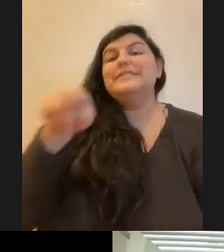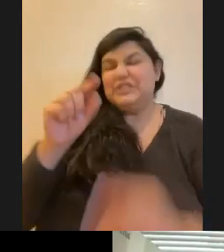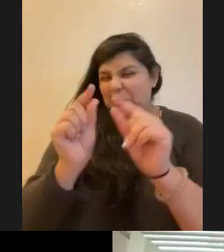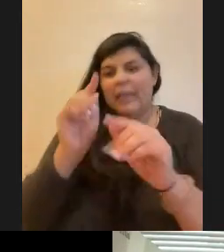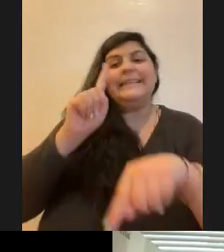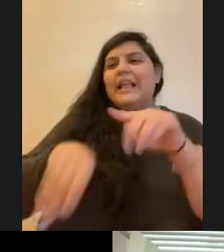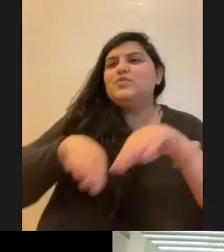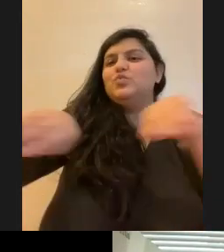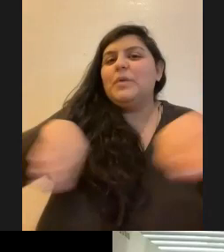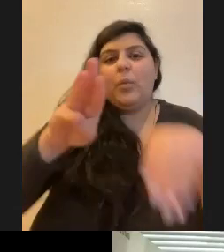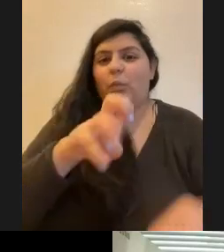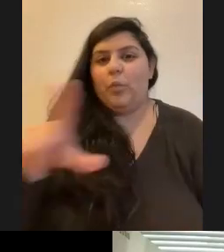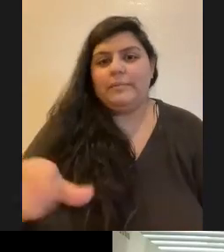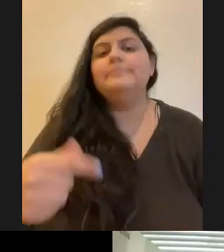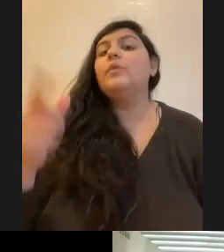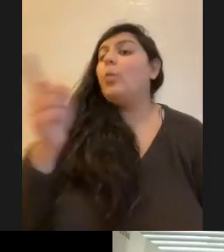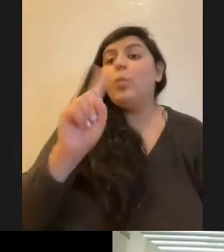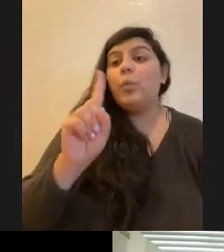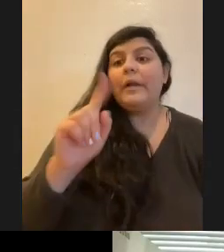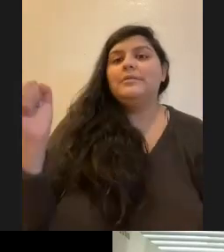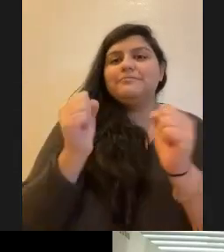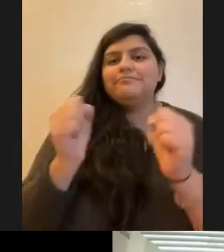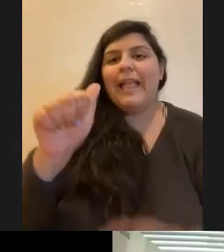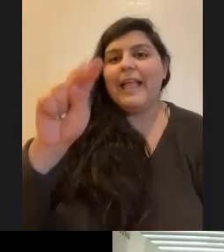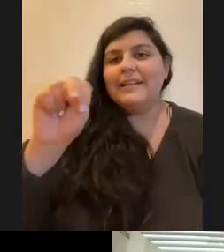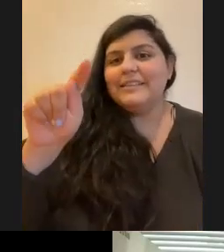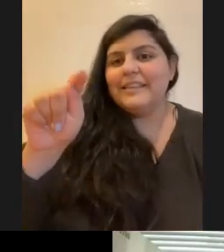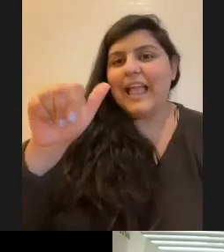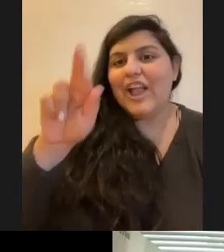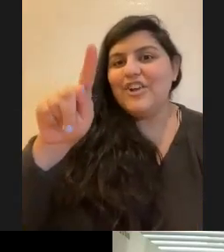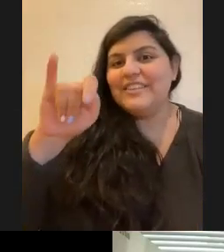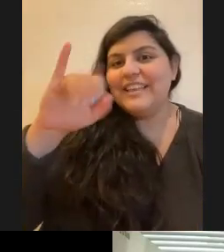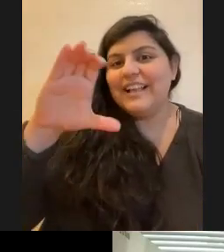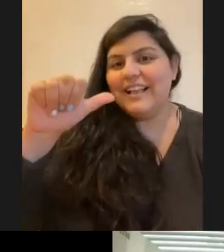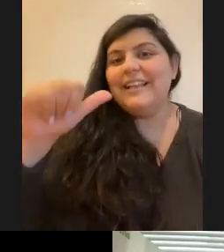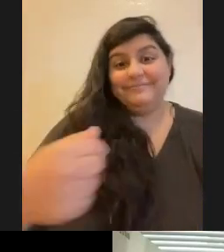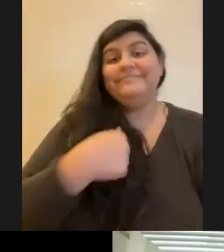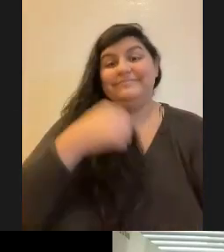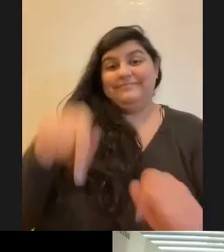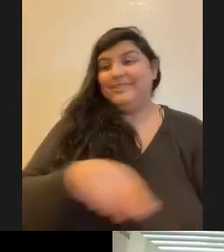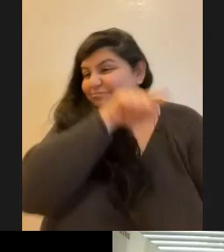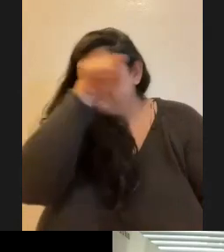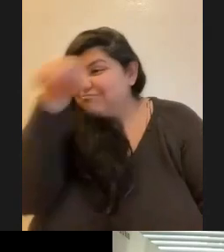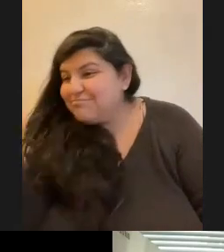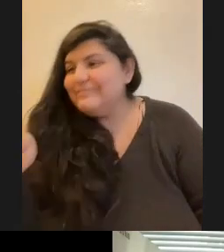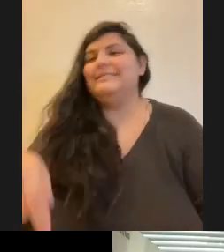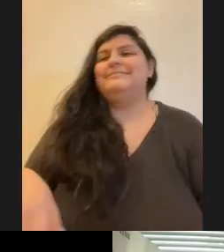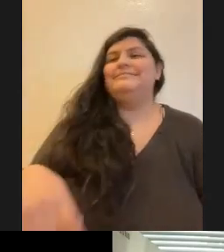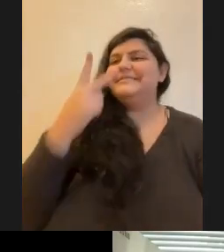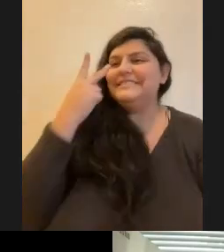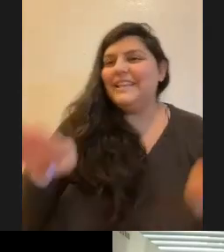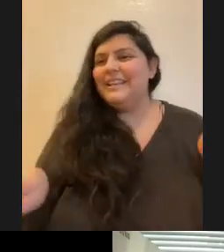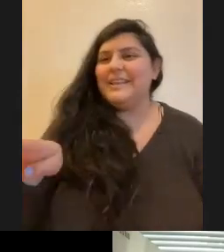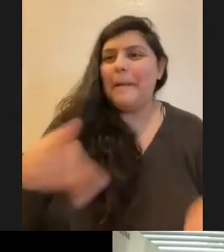particularly I do that in Antarctica, which is really fun because I get to go down there and like hang out with all like the penguins there, but